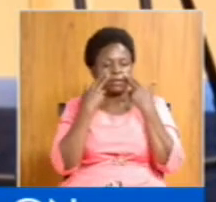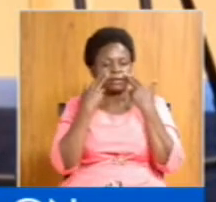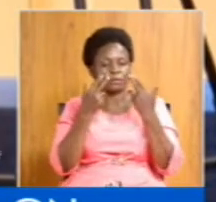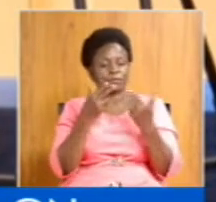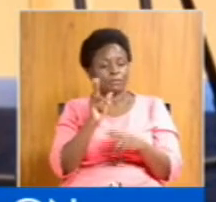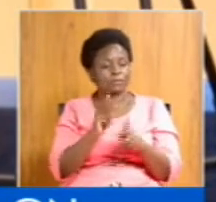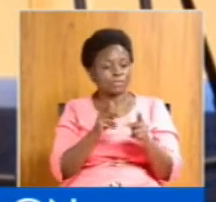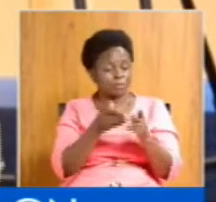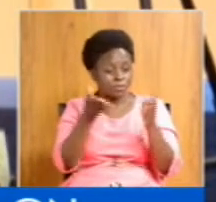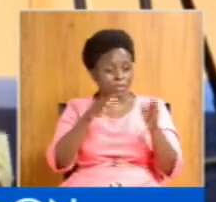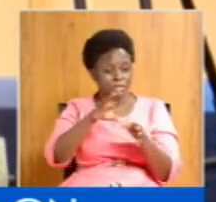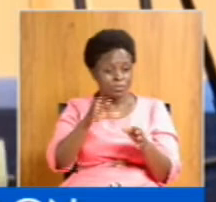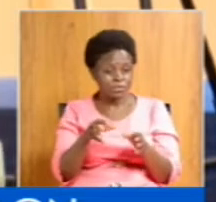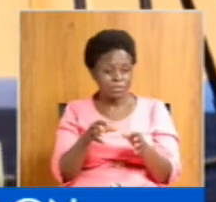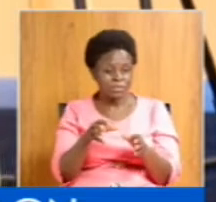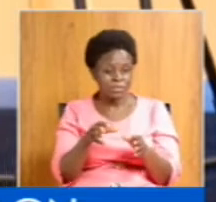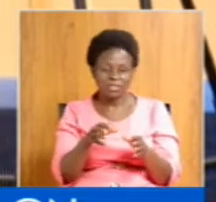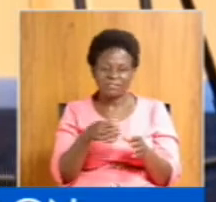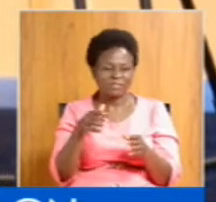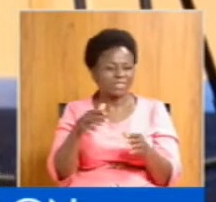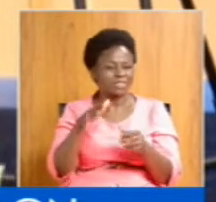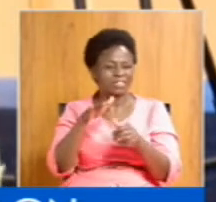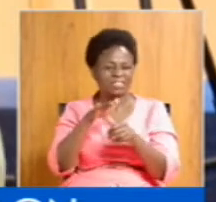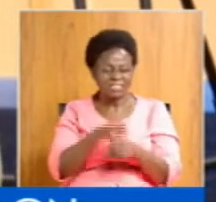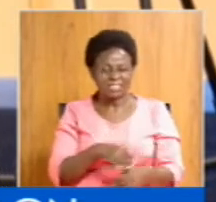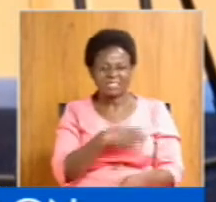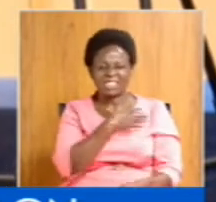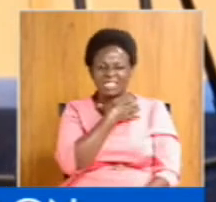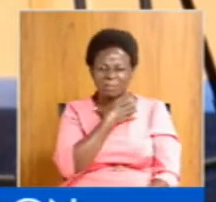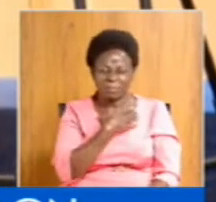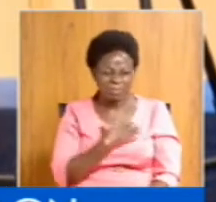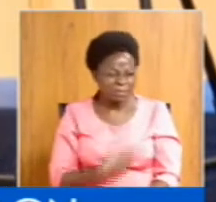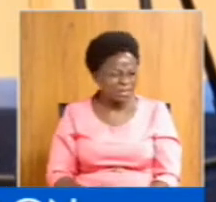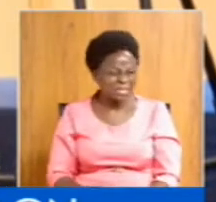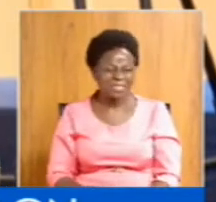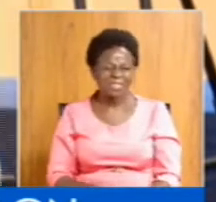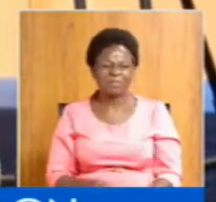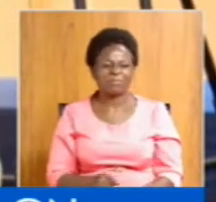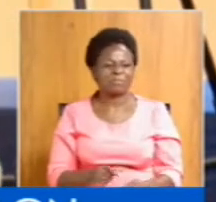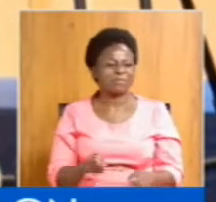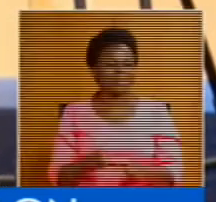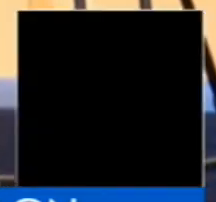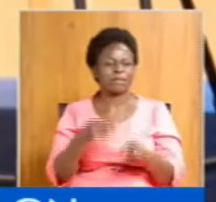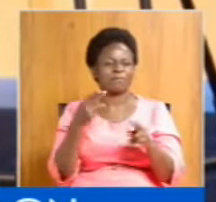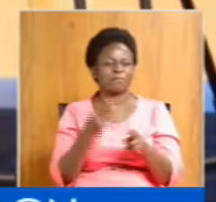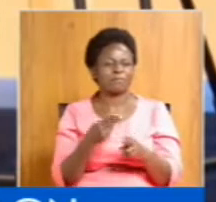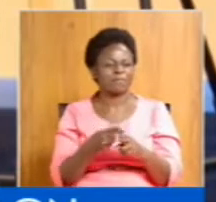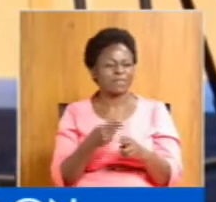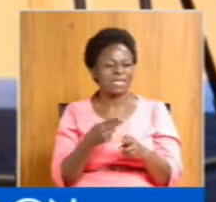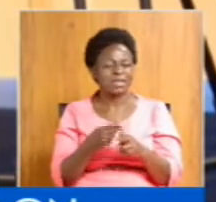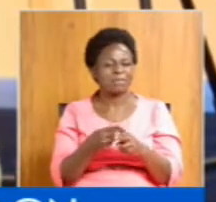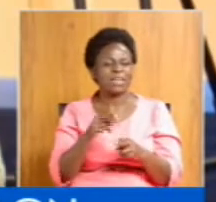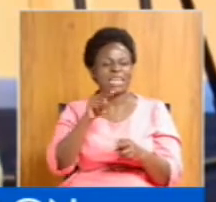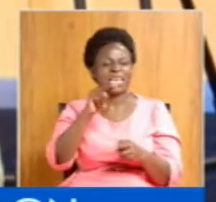the citizens in that region are really traumatized they are disappointed and they have even given a nickname to Wenreko